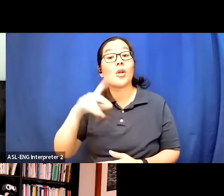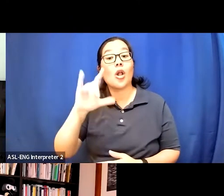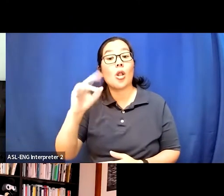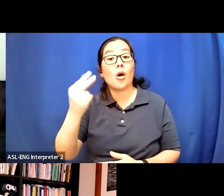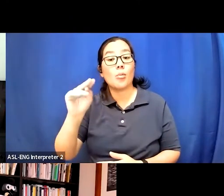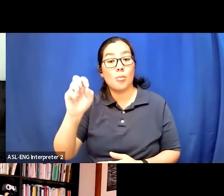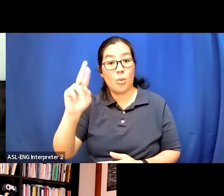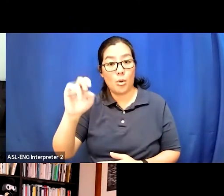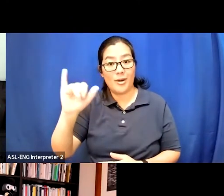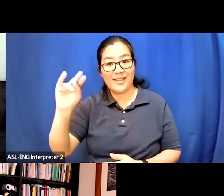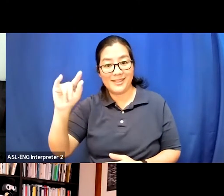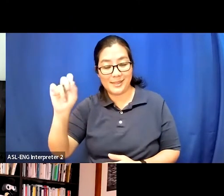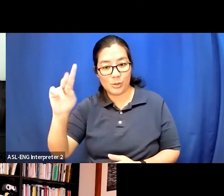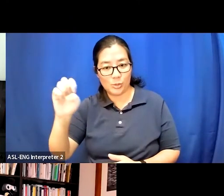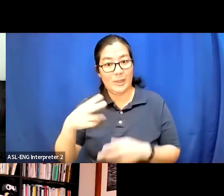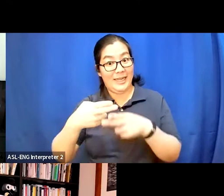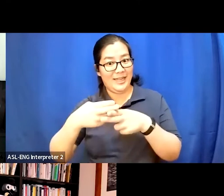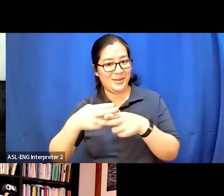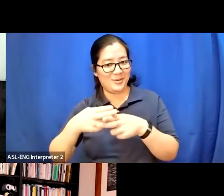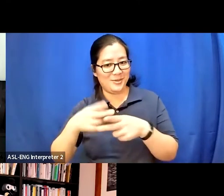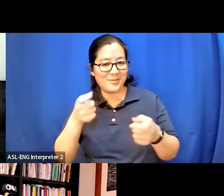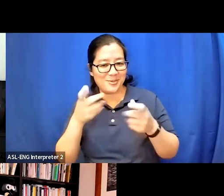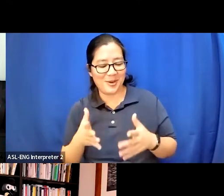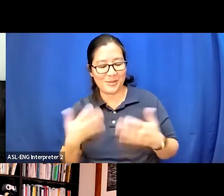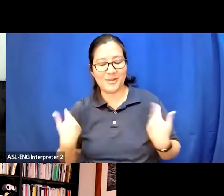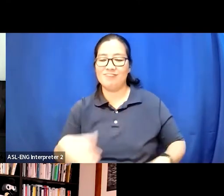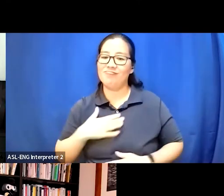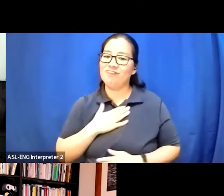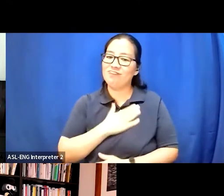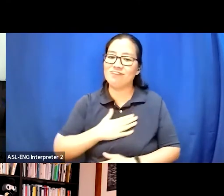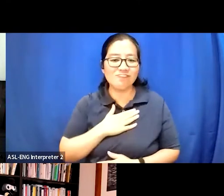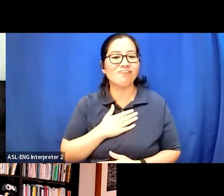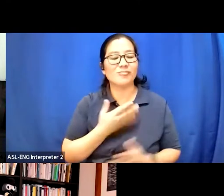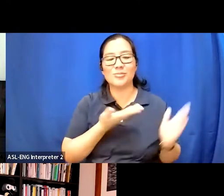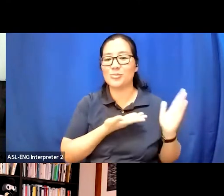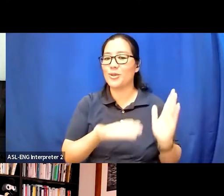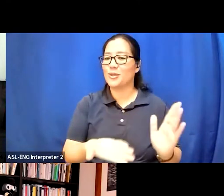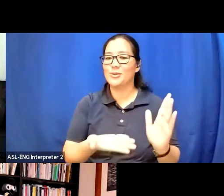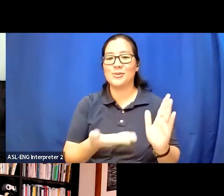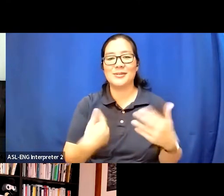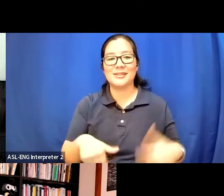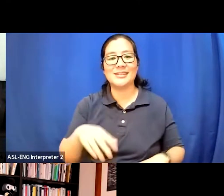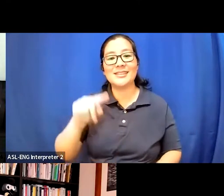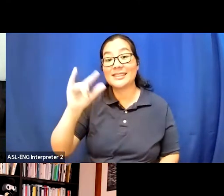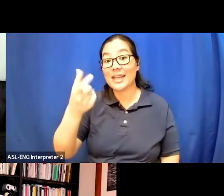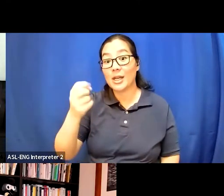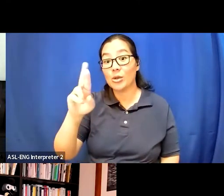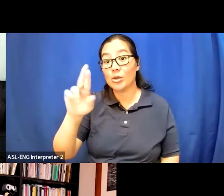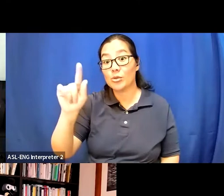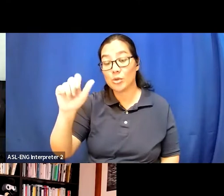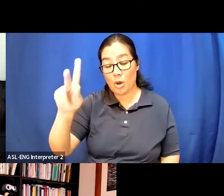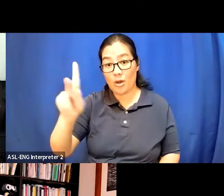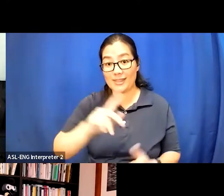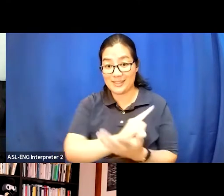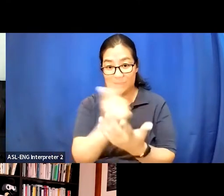Longmore Institute Interim Director. And it is my pleasure to be bringing you this Tiger Talks series, a